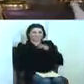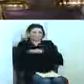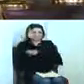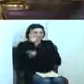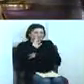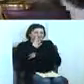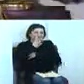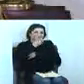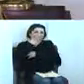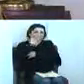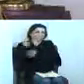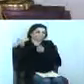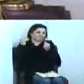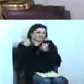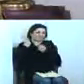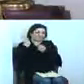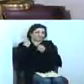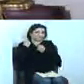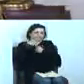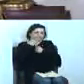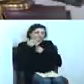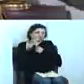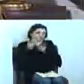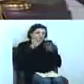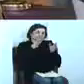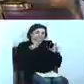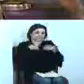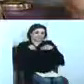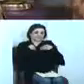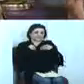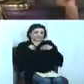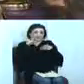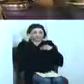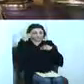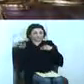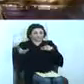you for accepting the invitation. Beautiful.